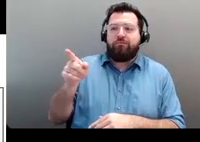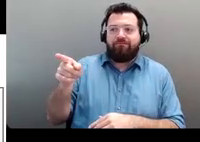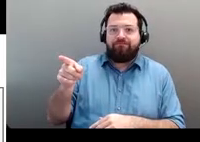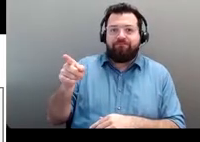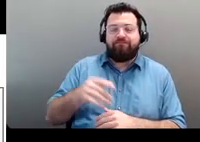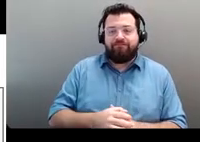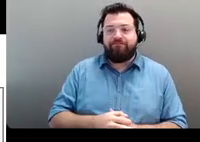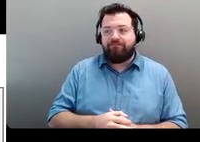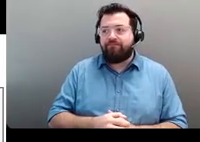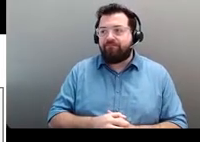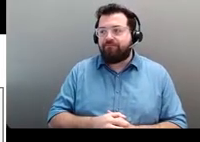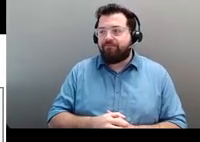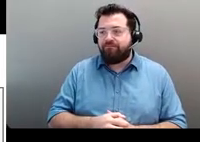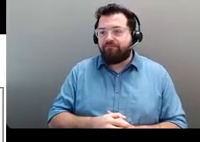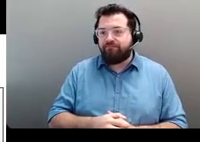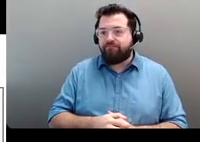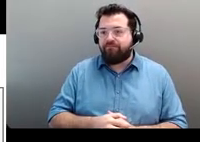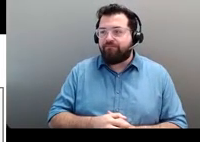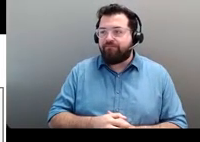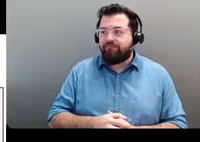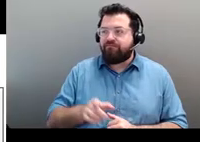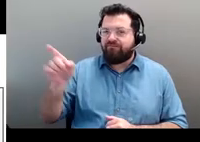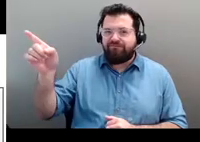um, this one student said